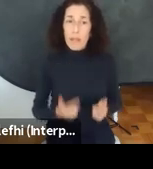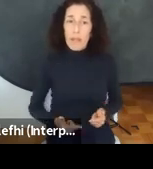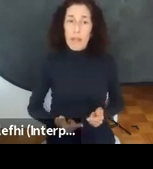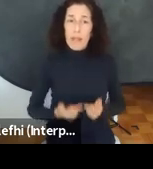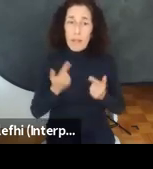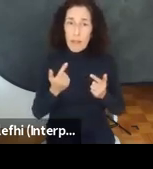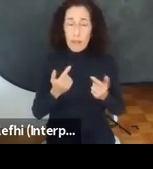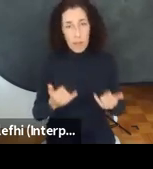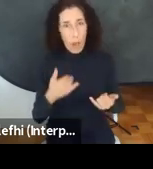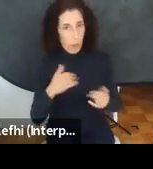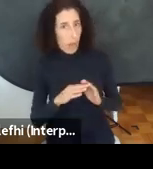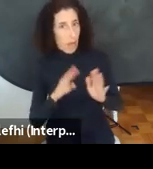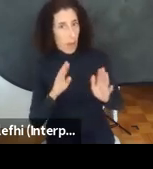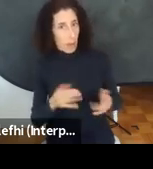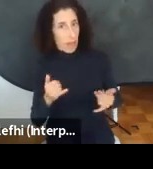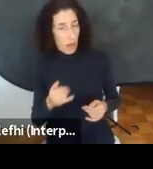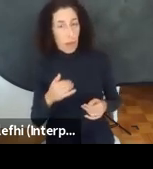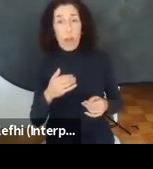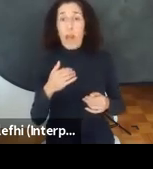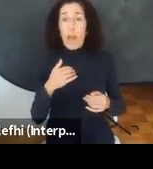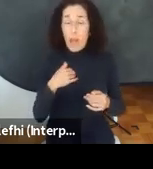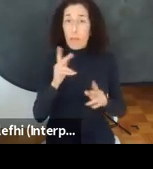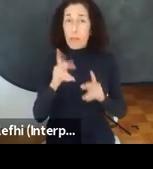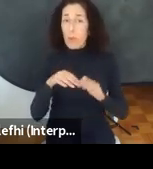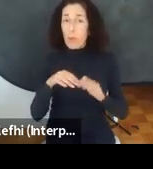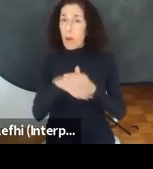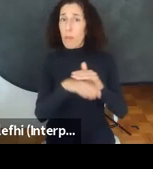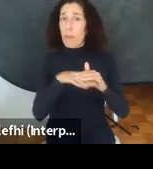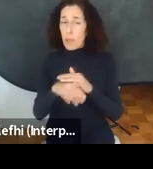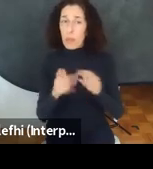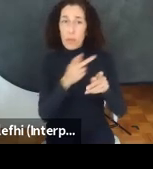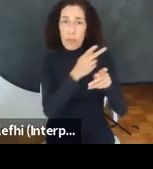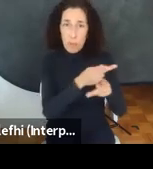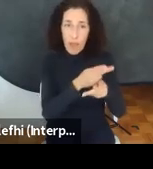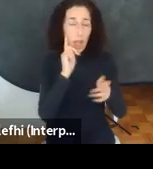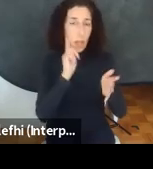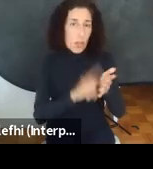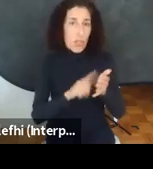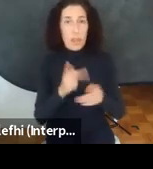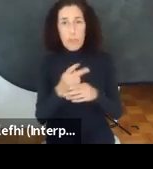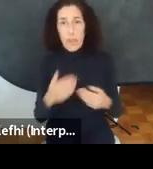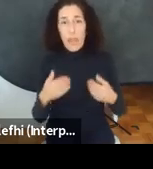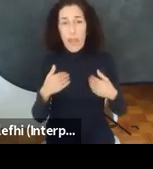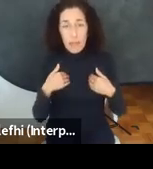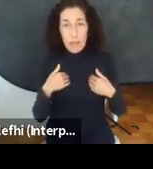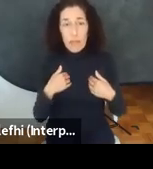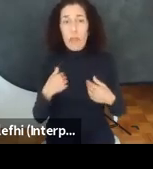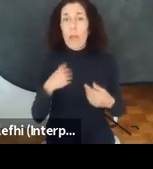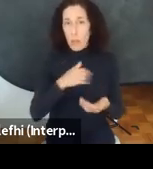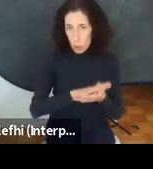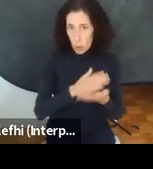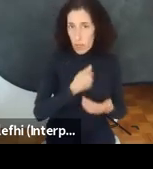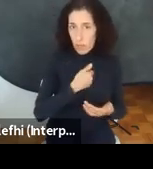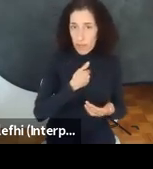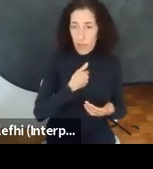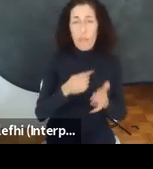we're in a house where we have walking supervision. Mm-hmm. So we get to cook, and we don't have a lot of staff cooking for us. We try to be as independent as